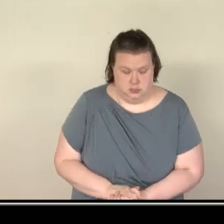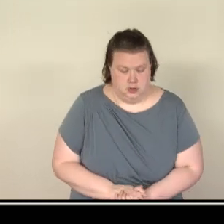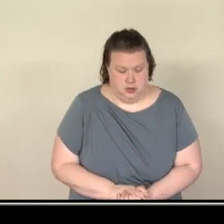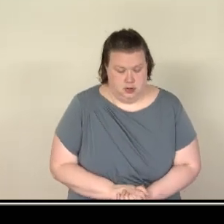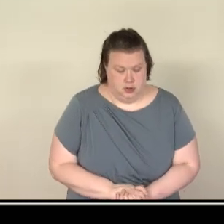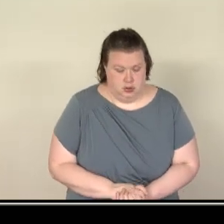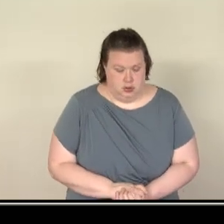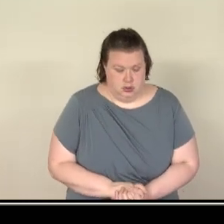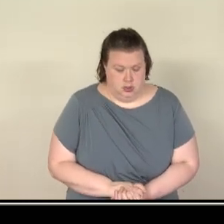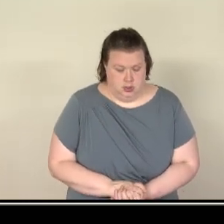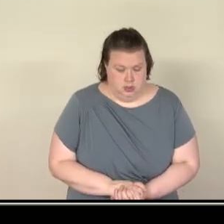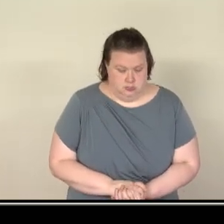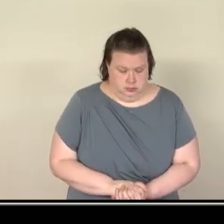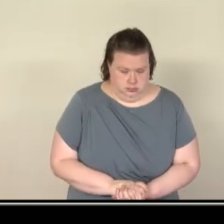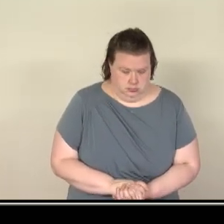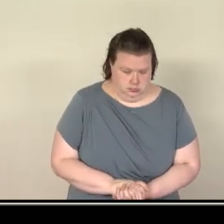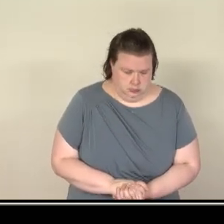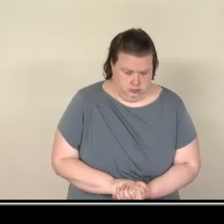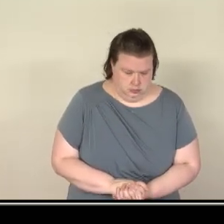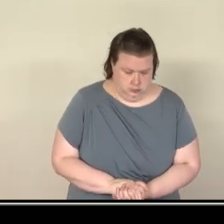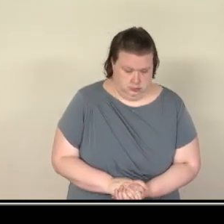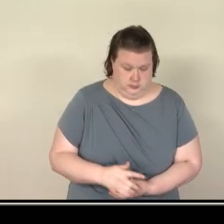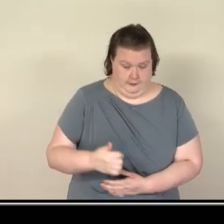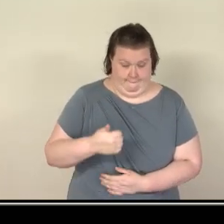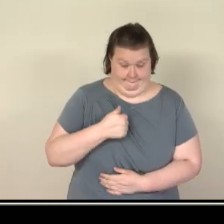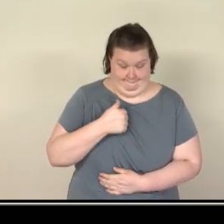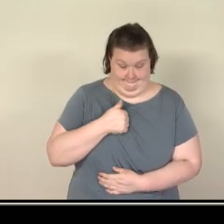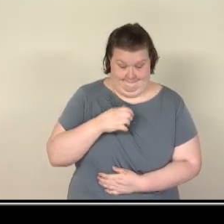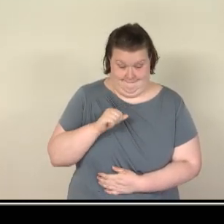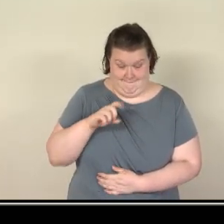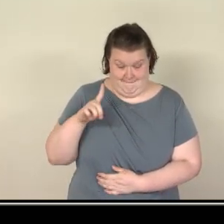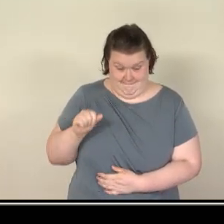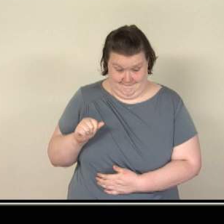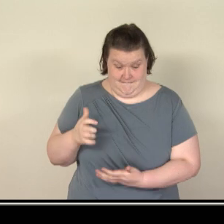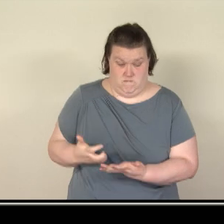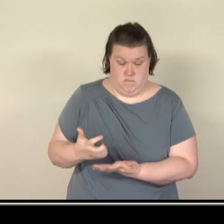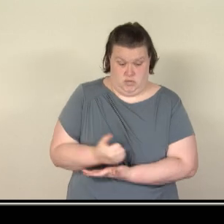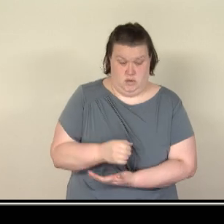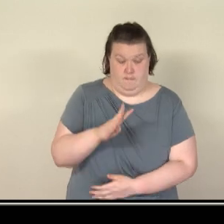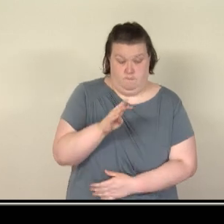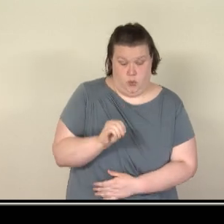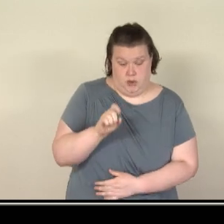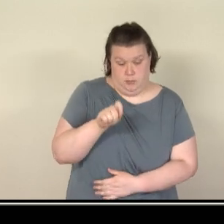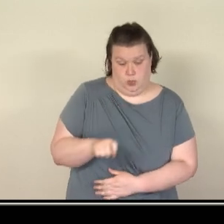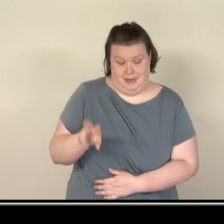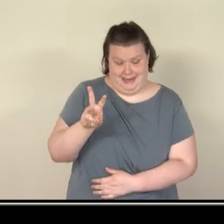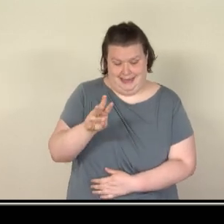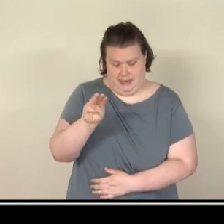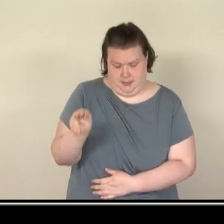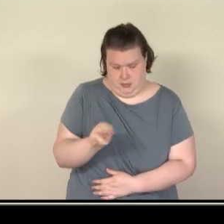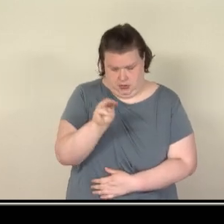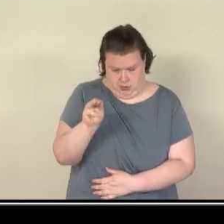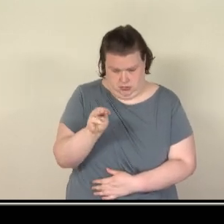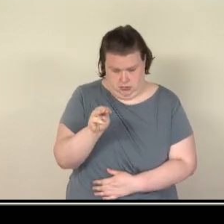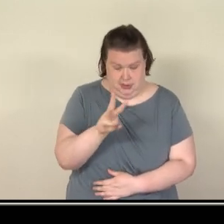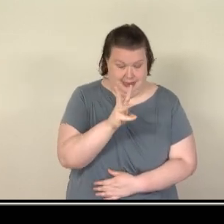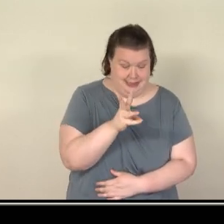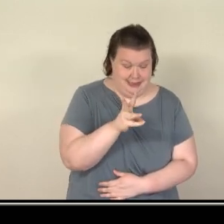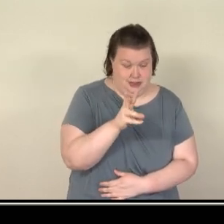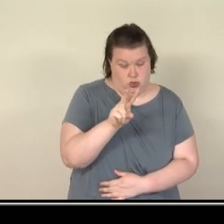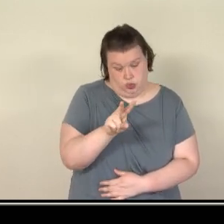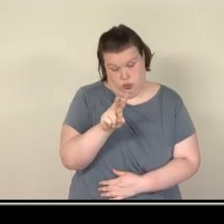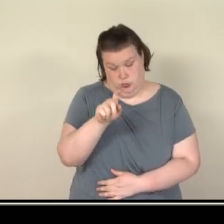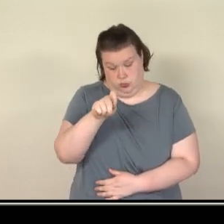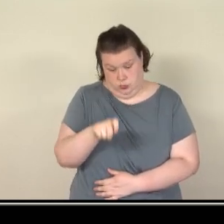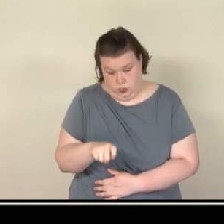We would have just earned on our ADA $40.6 million. and we collected 62.7